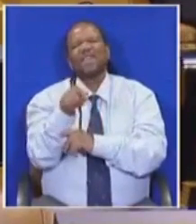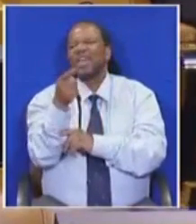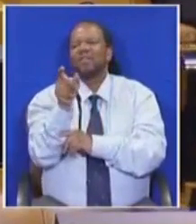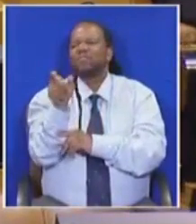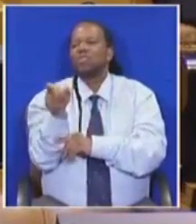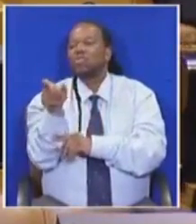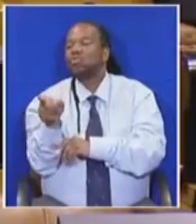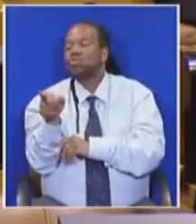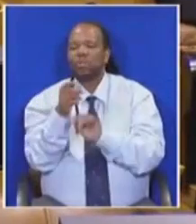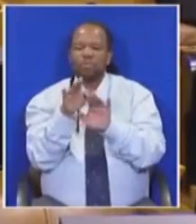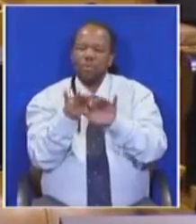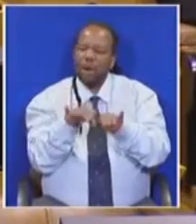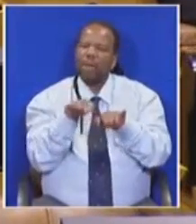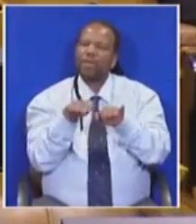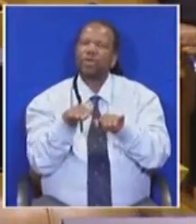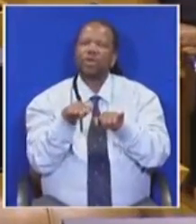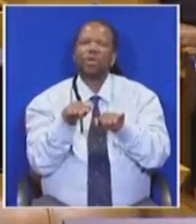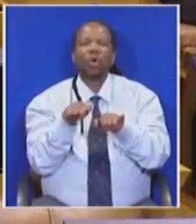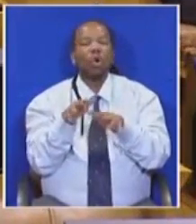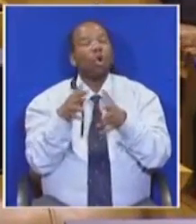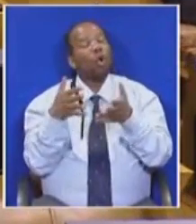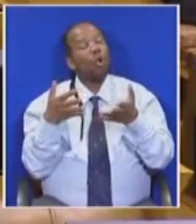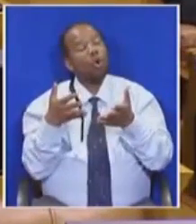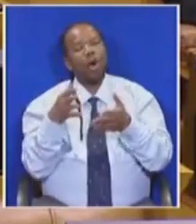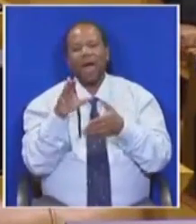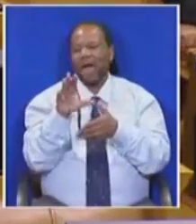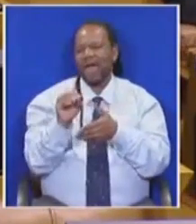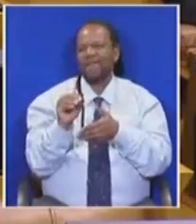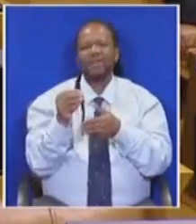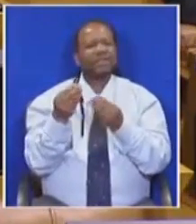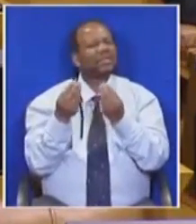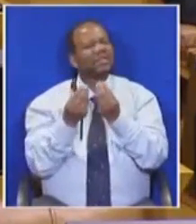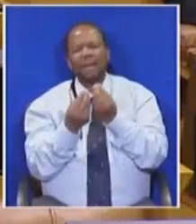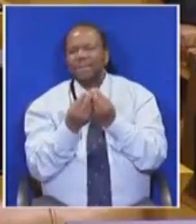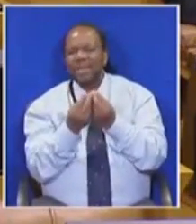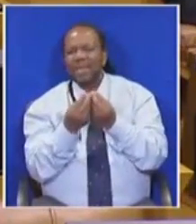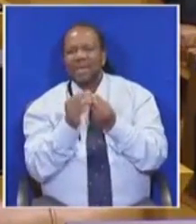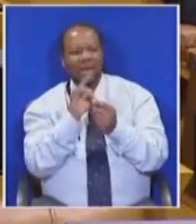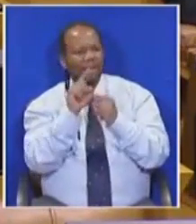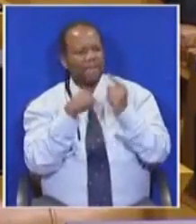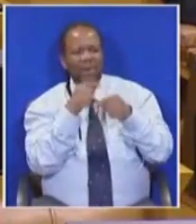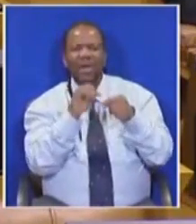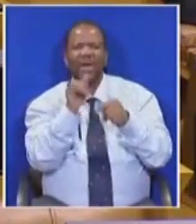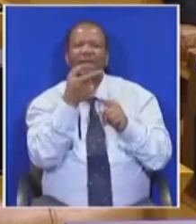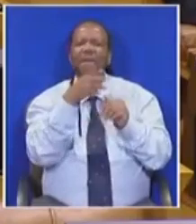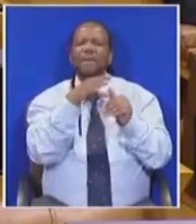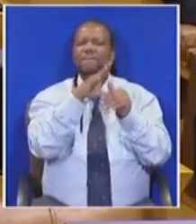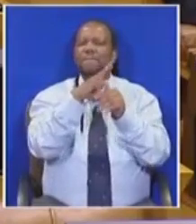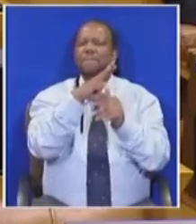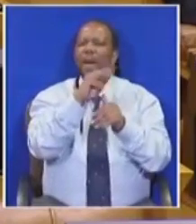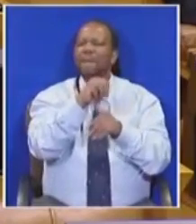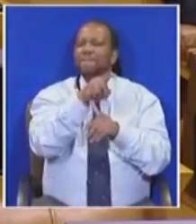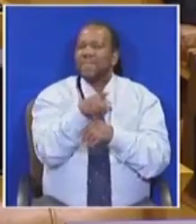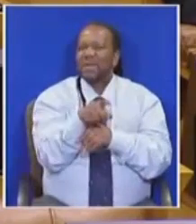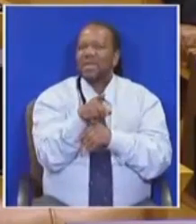House has an allegation to make against any member of this House, it can only be